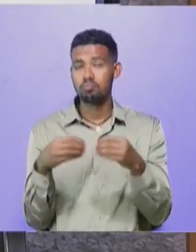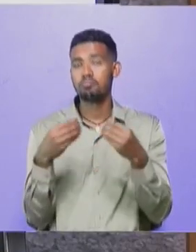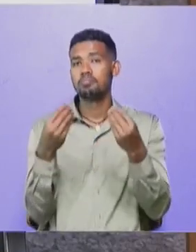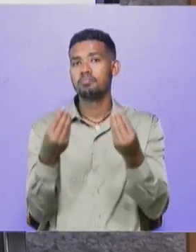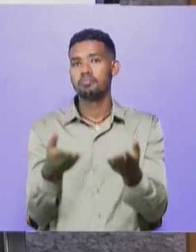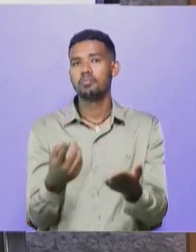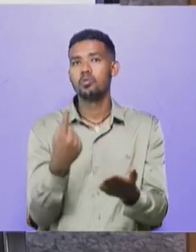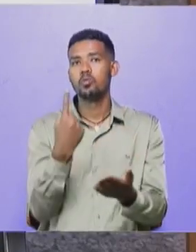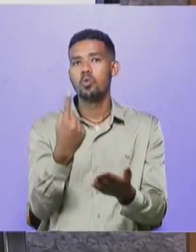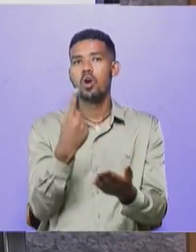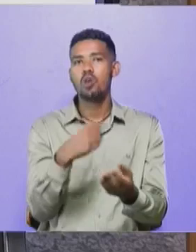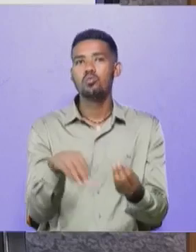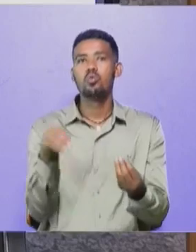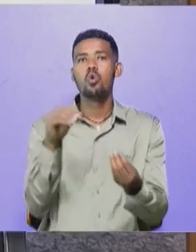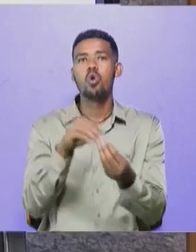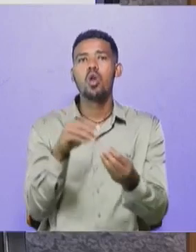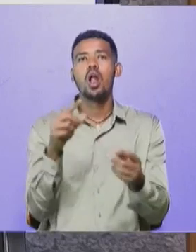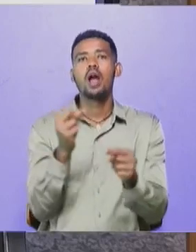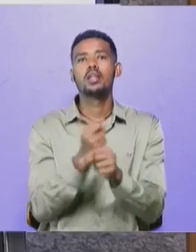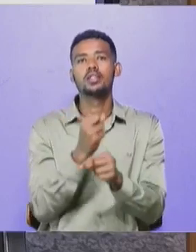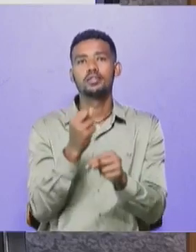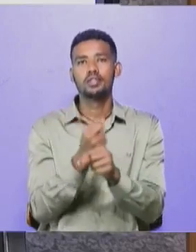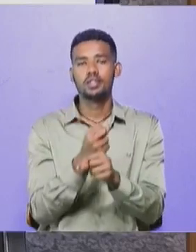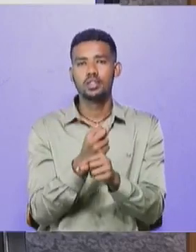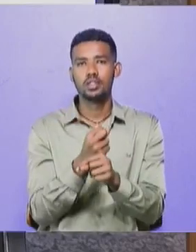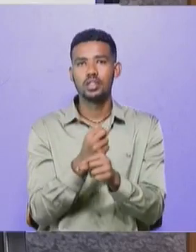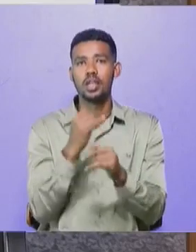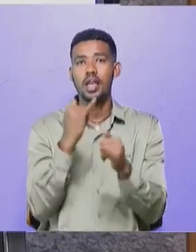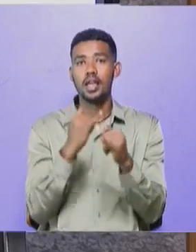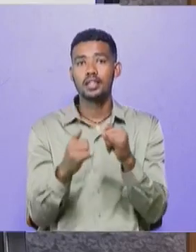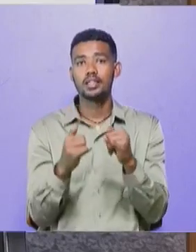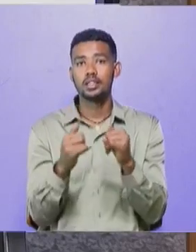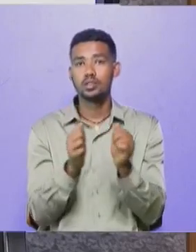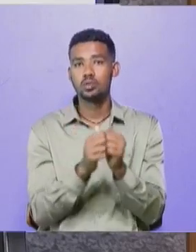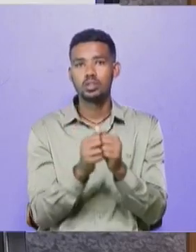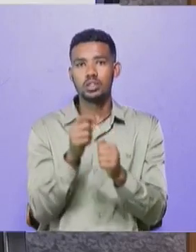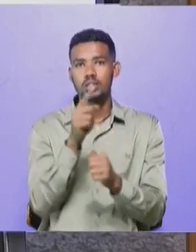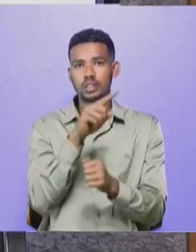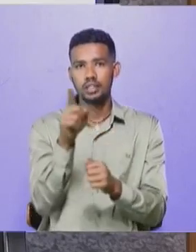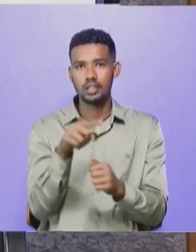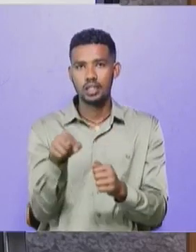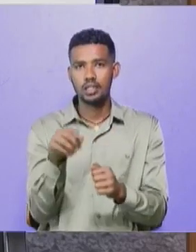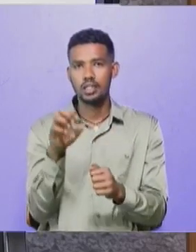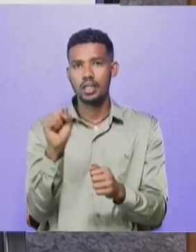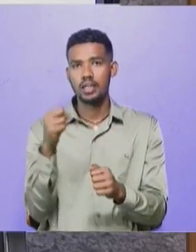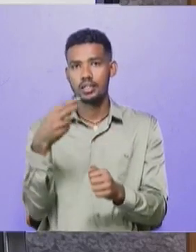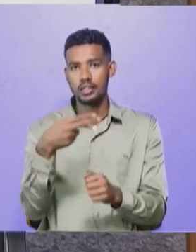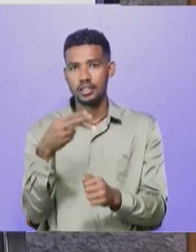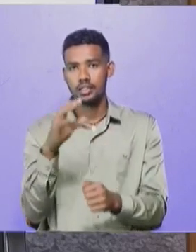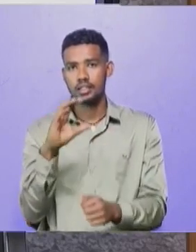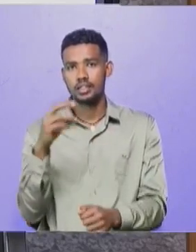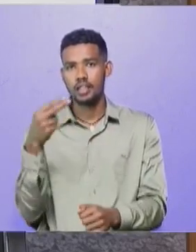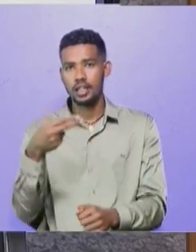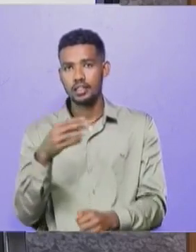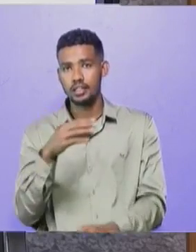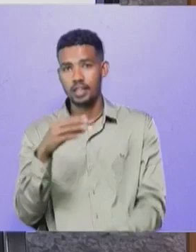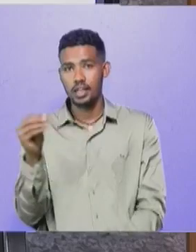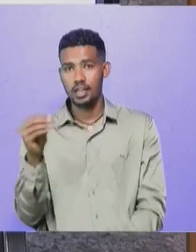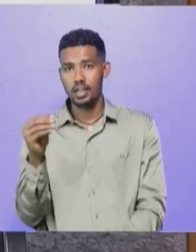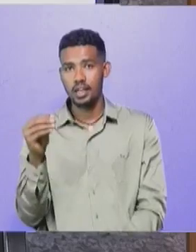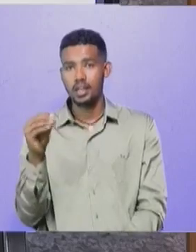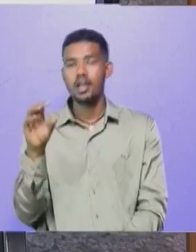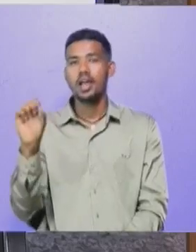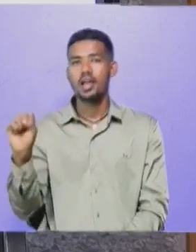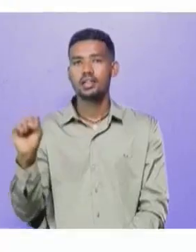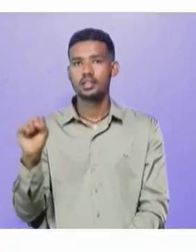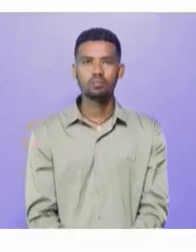you one more activity with ending with Z, SH, CH, and S, and